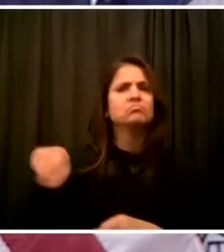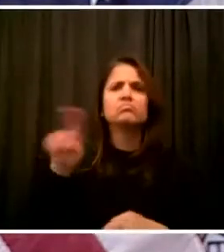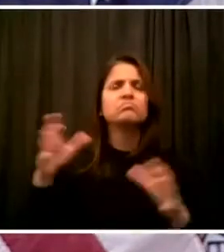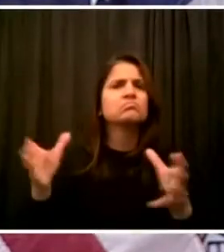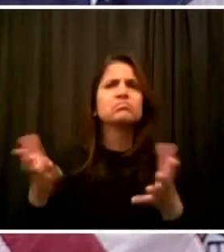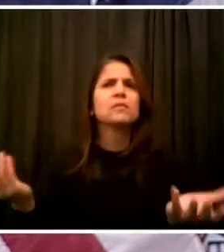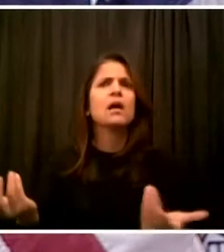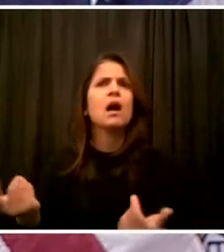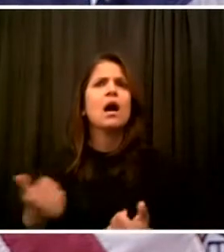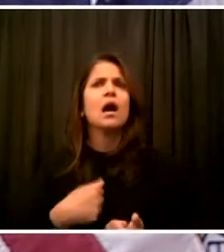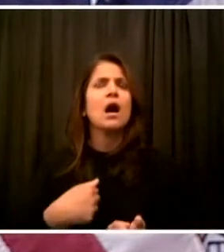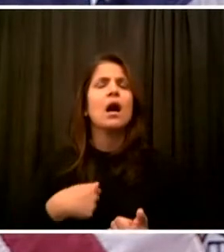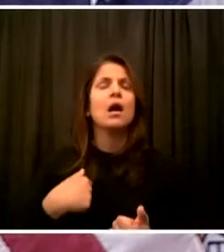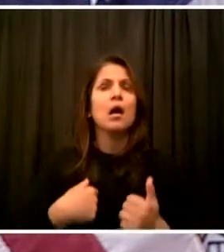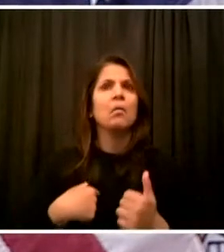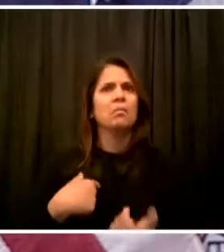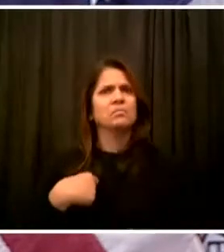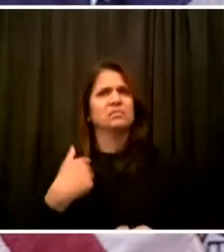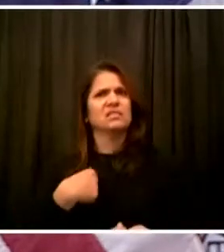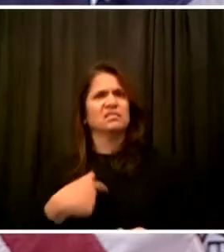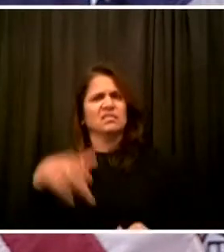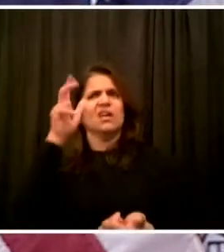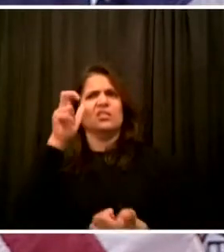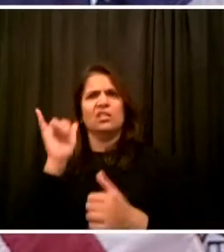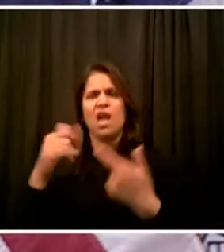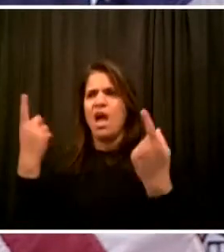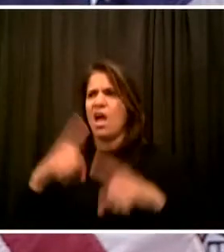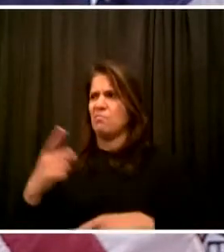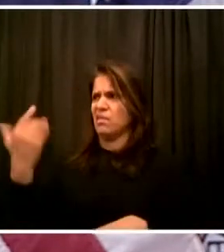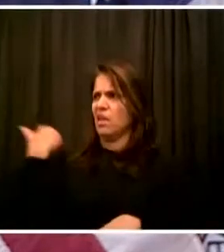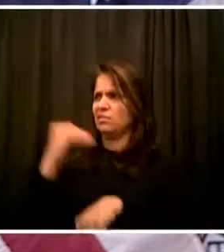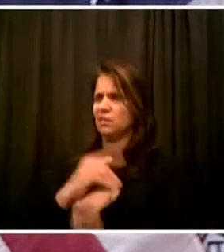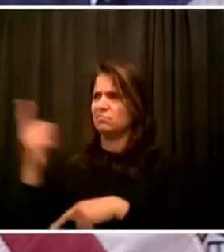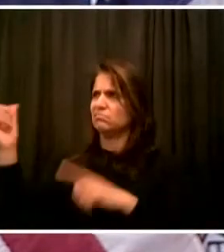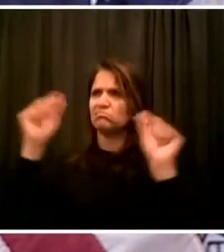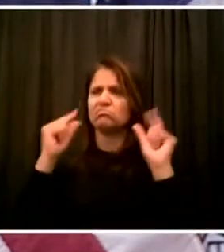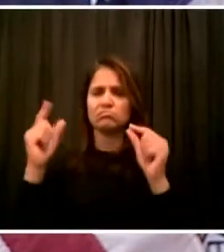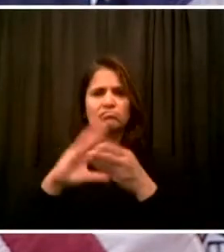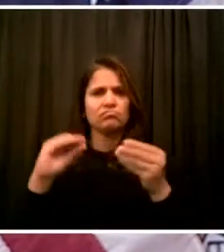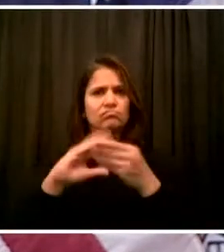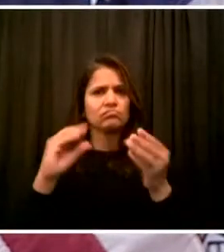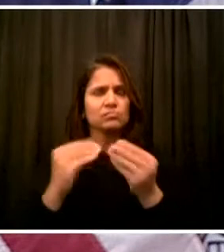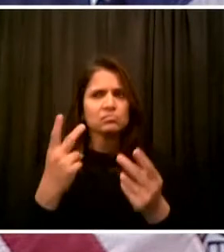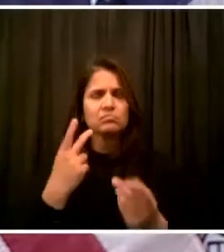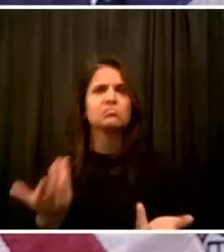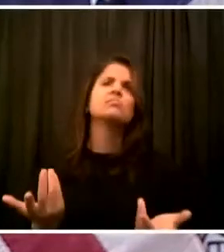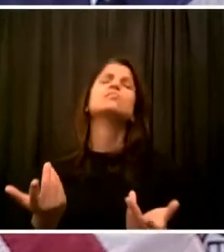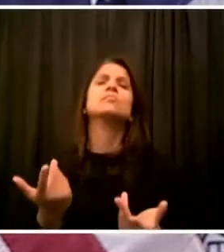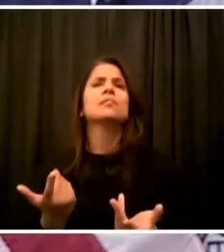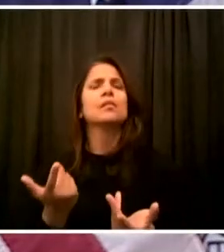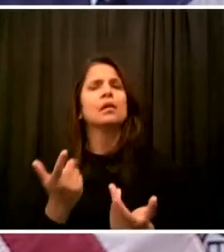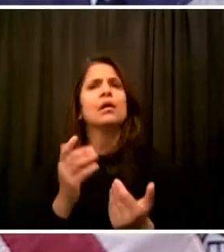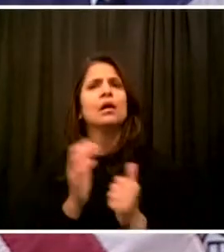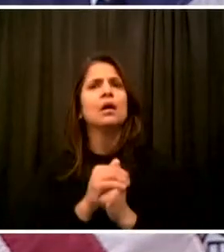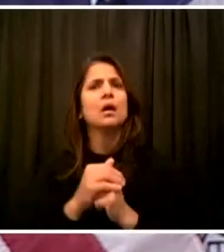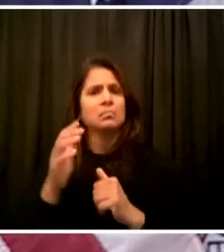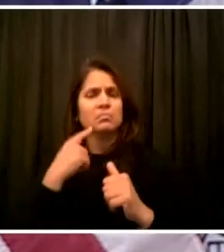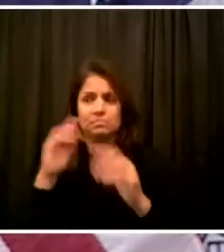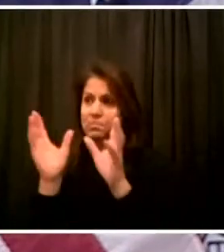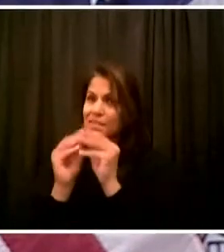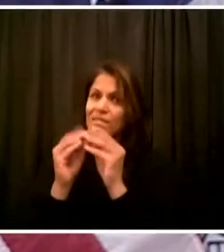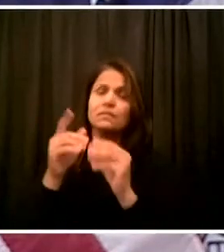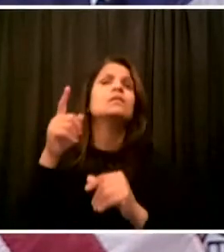Monahan. Now, I don't have the full details yet, and I want the full details for sure. I